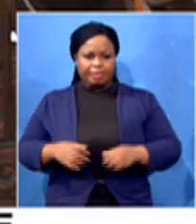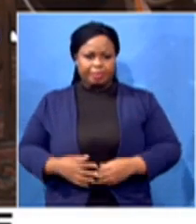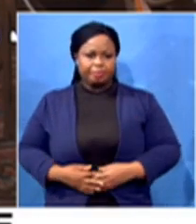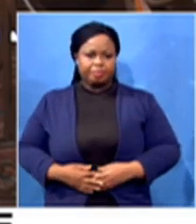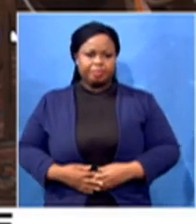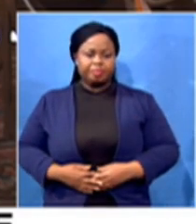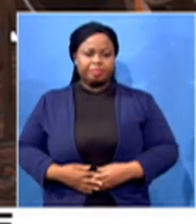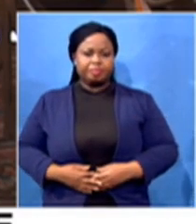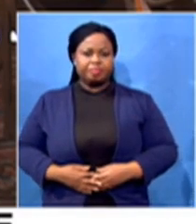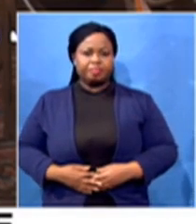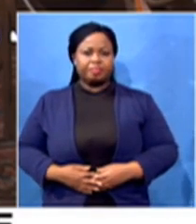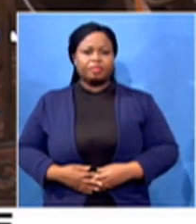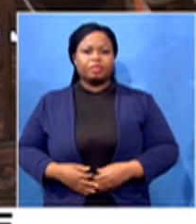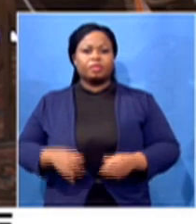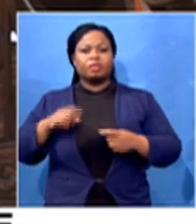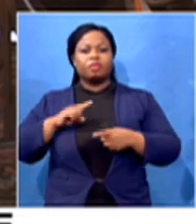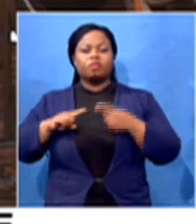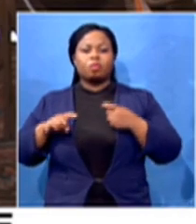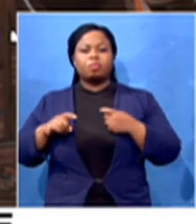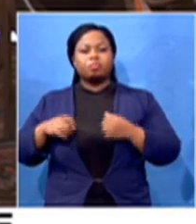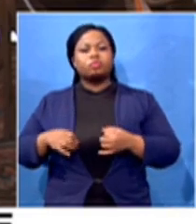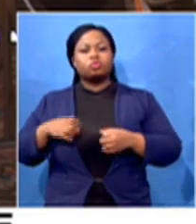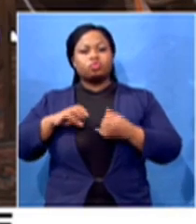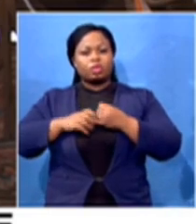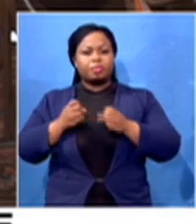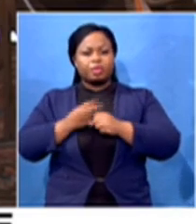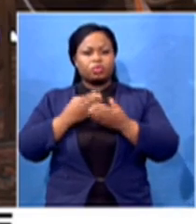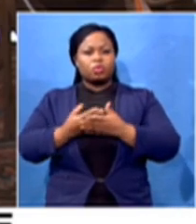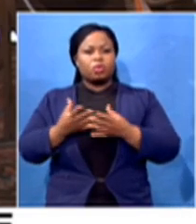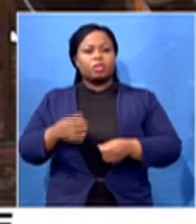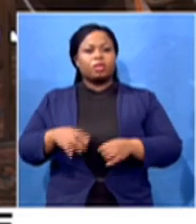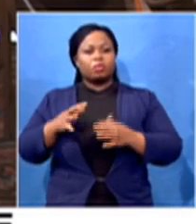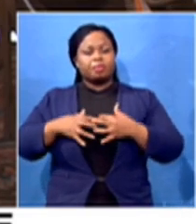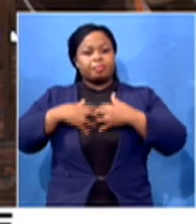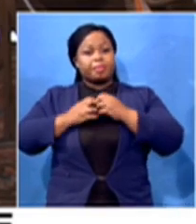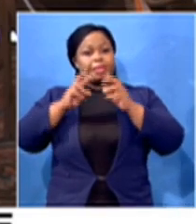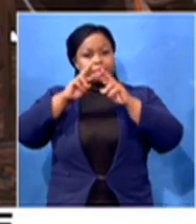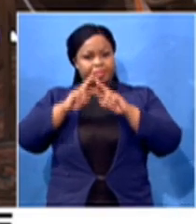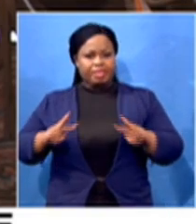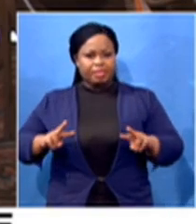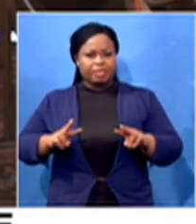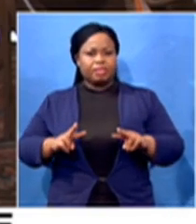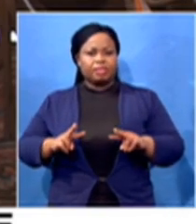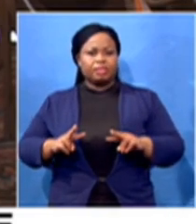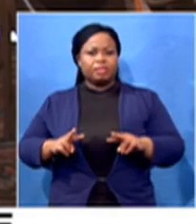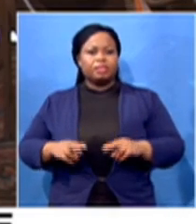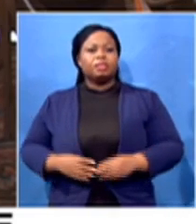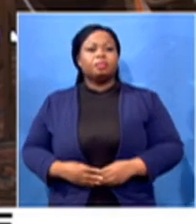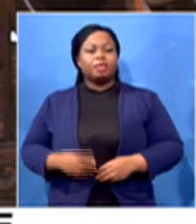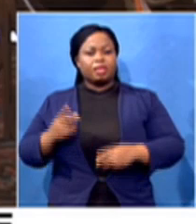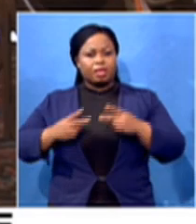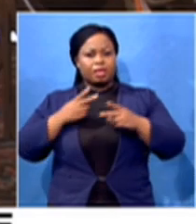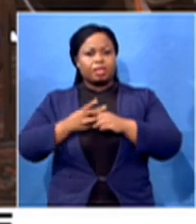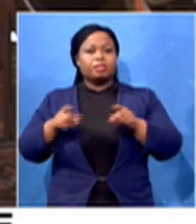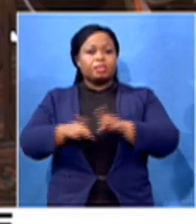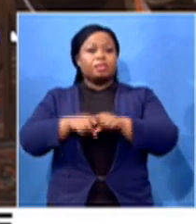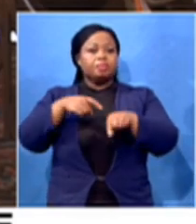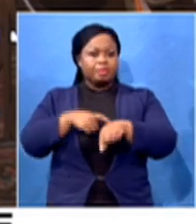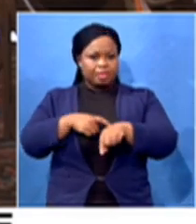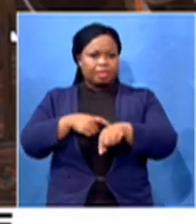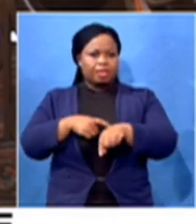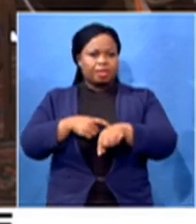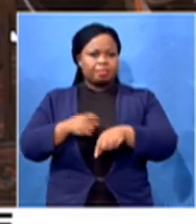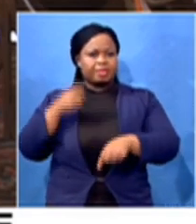justice, of course, is the foundation of peace and stability. At the same time, one doesn't